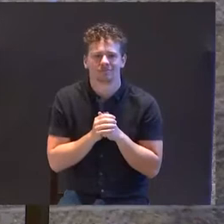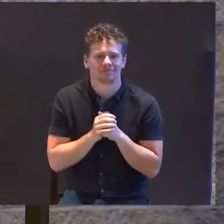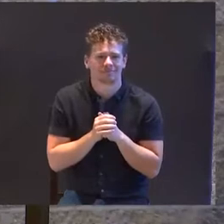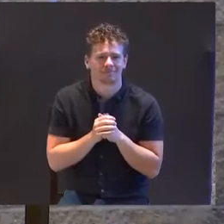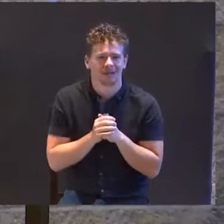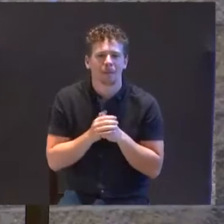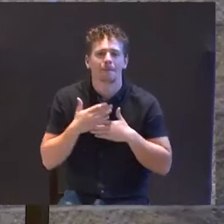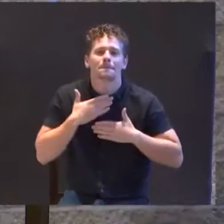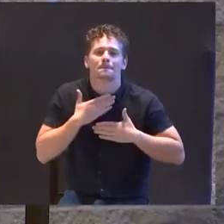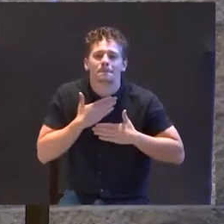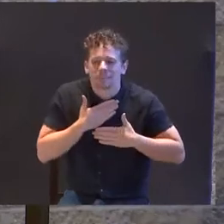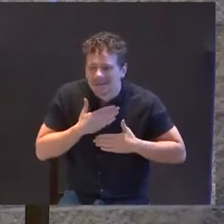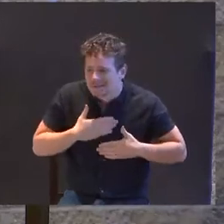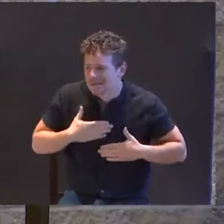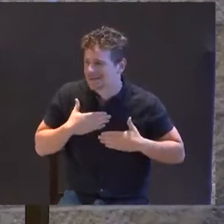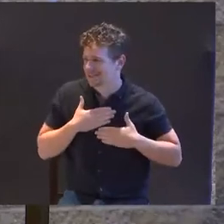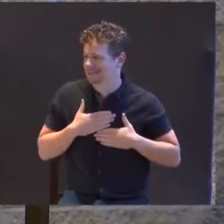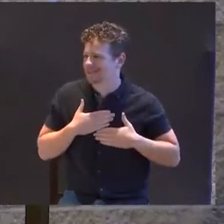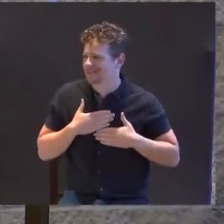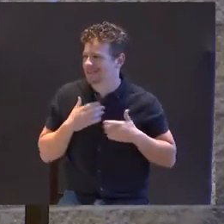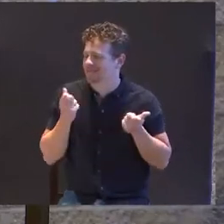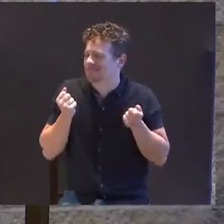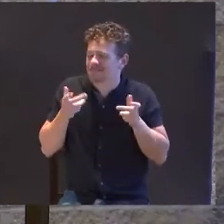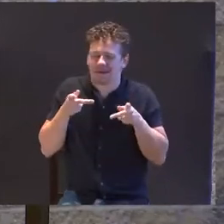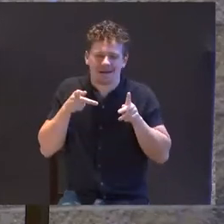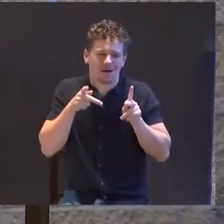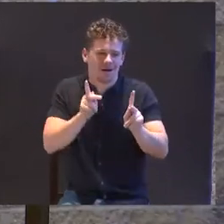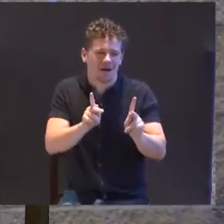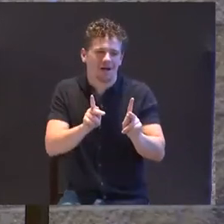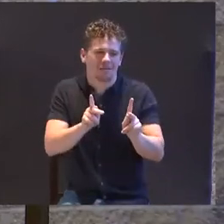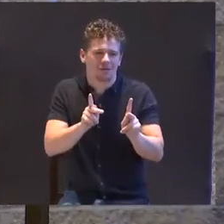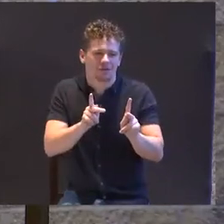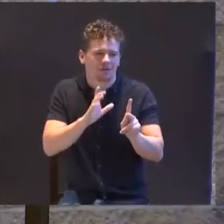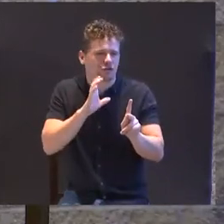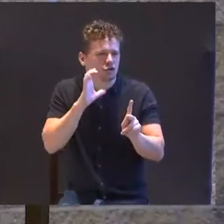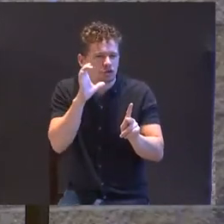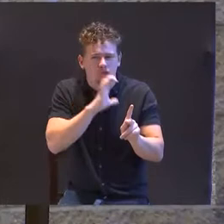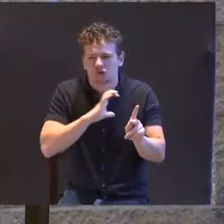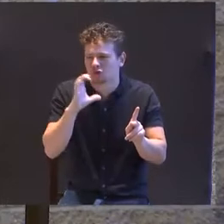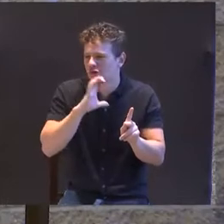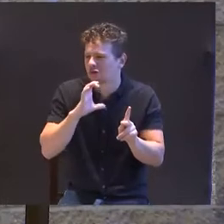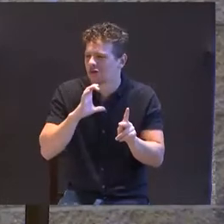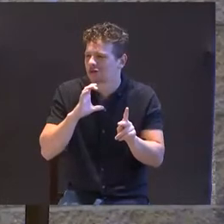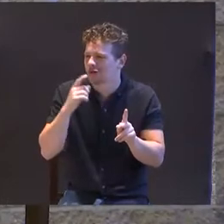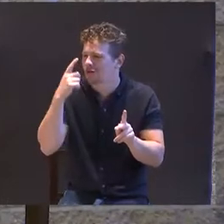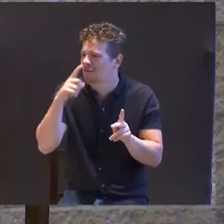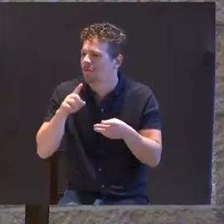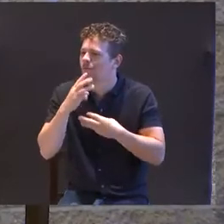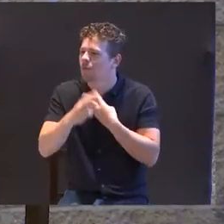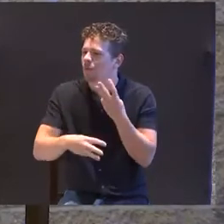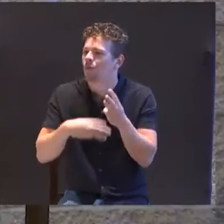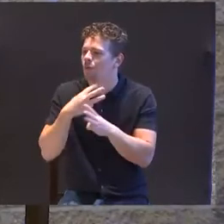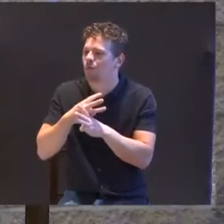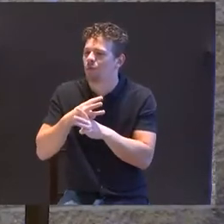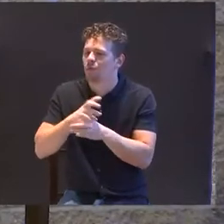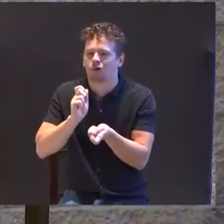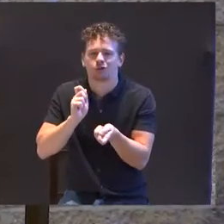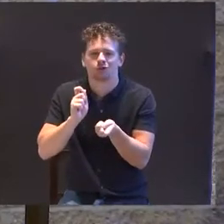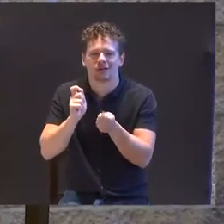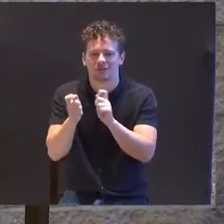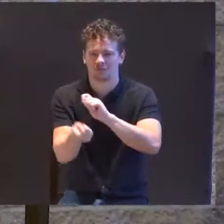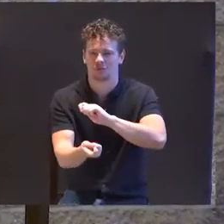please, there's lots of opportunities. Search them out so you can live in a world transformed. So